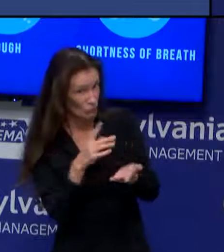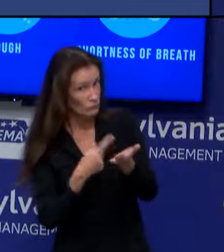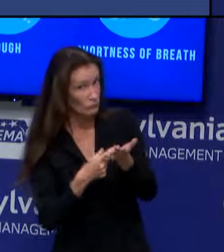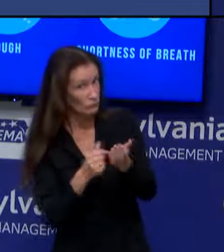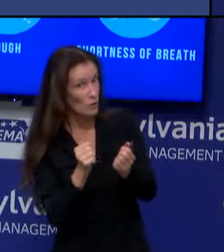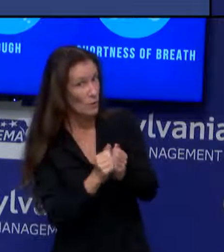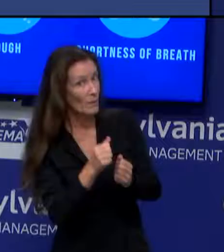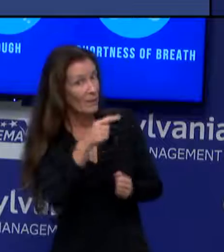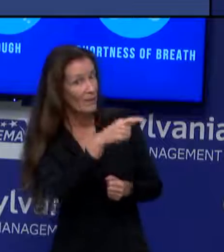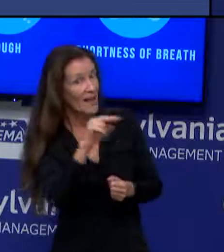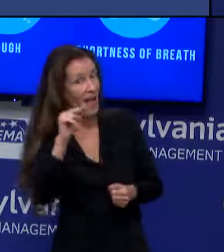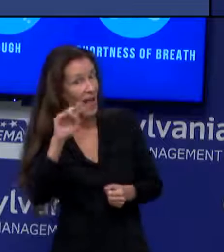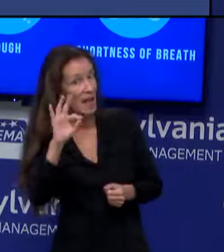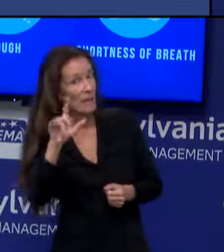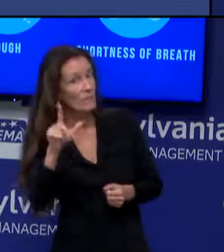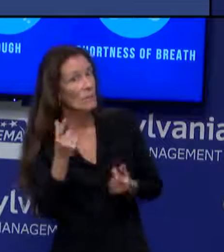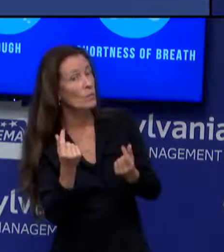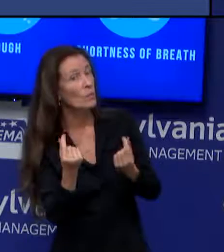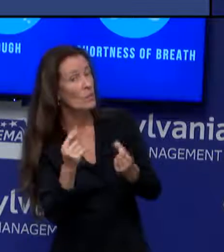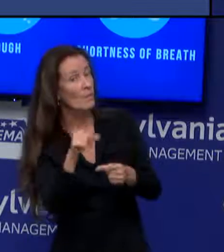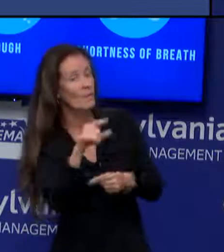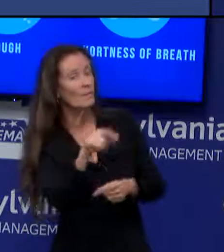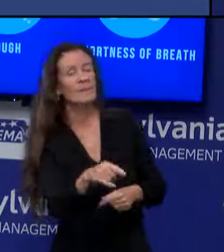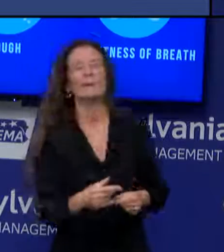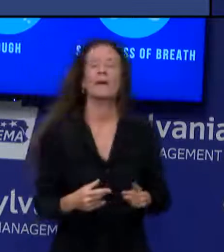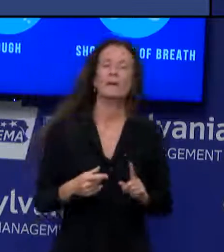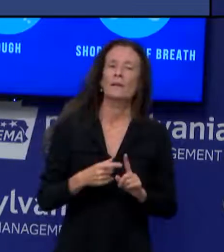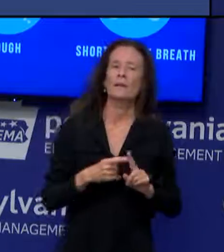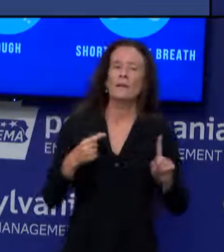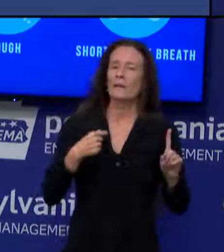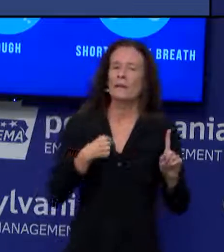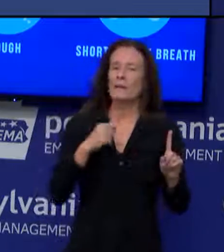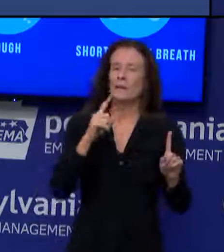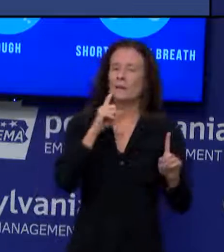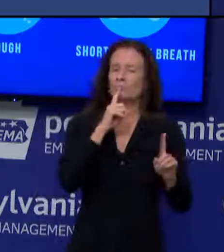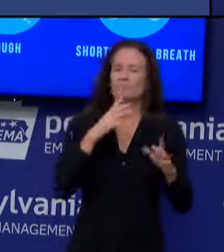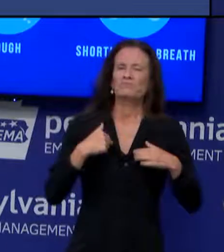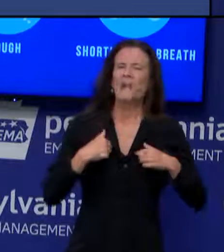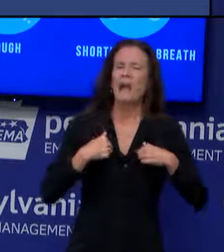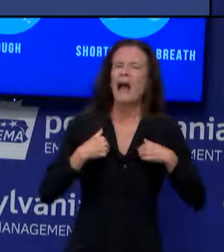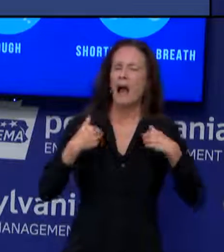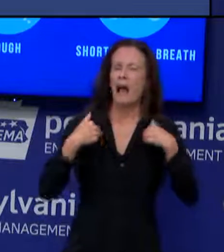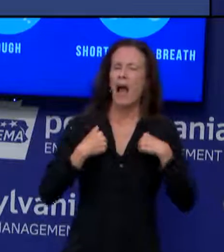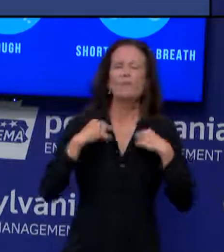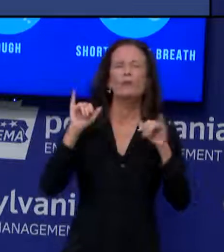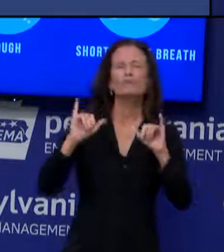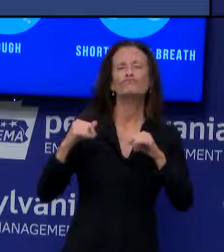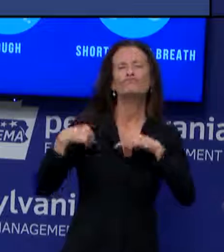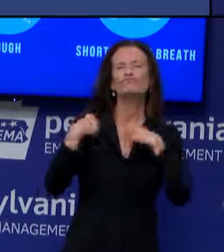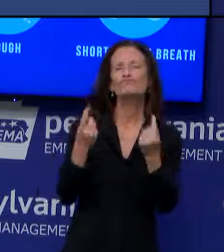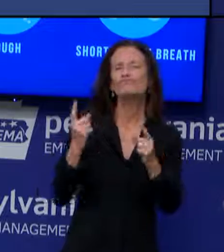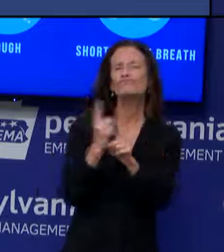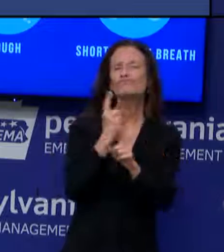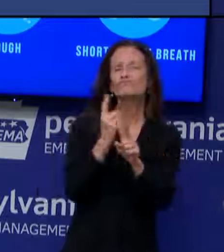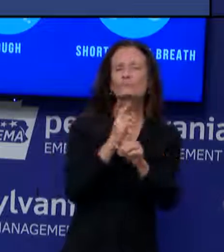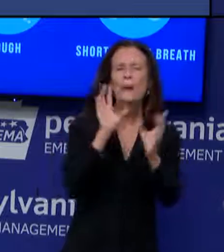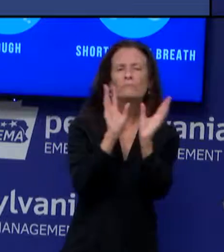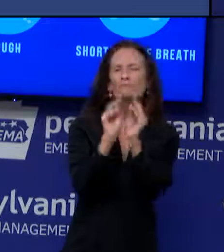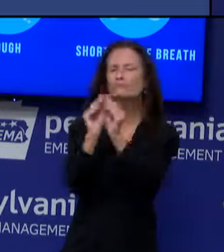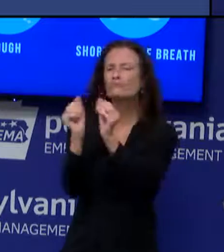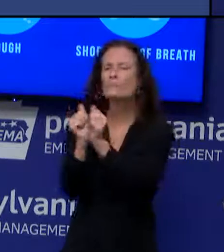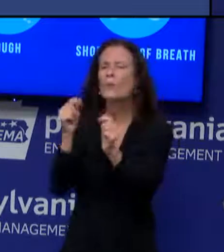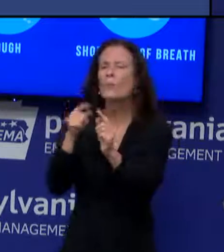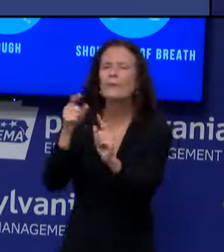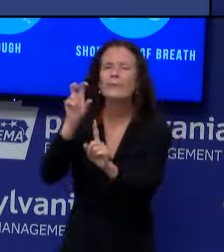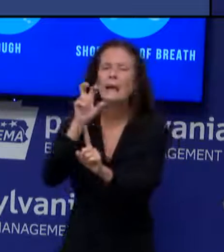this? We have not. We have regular conversations with the Steelers and the Eagles as other sports teams. I haven't